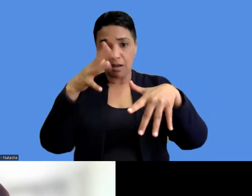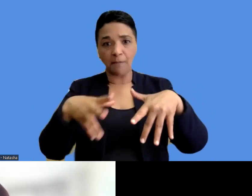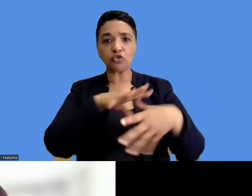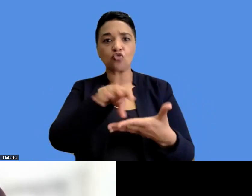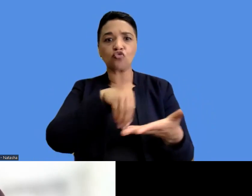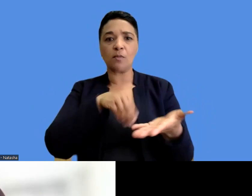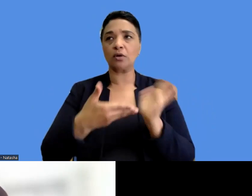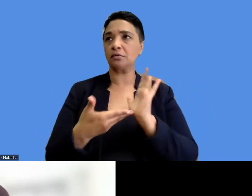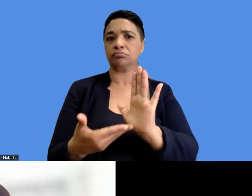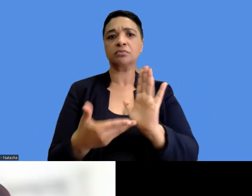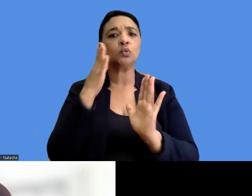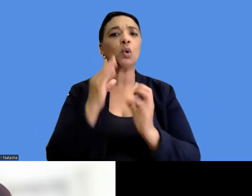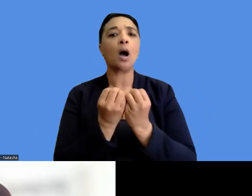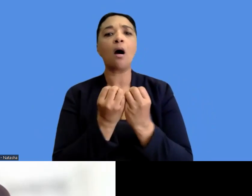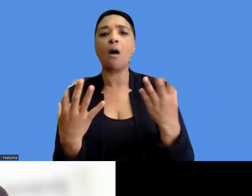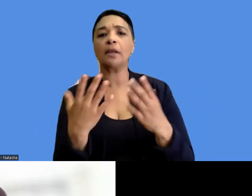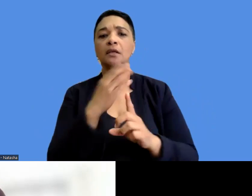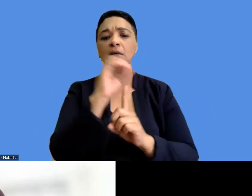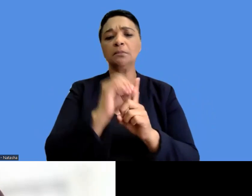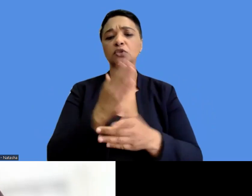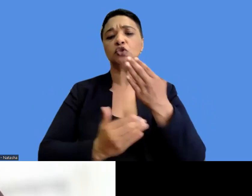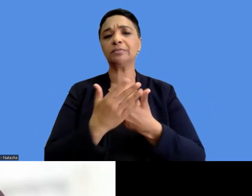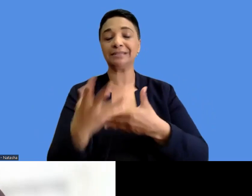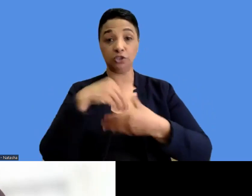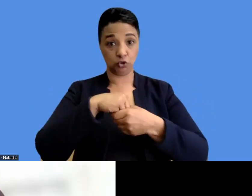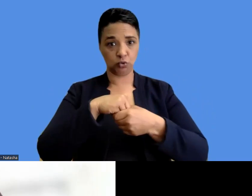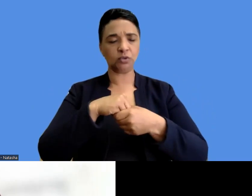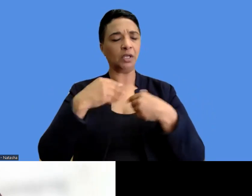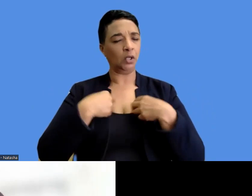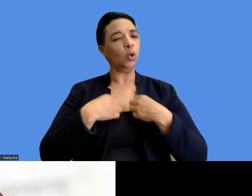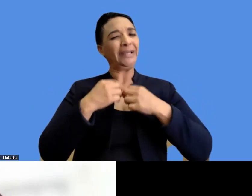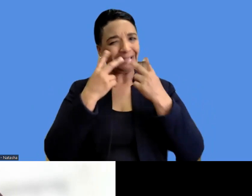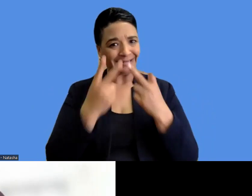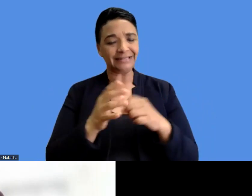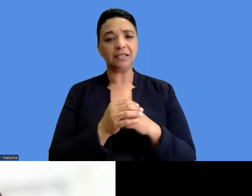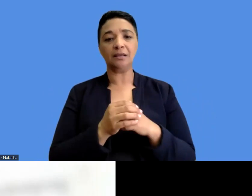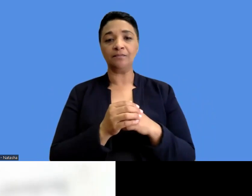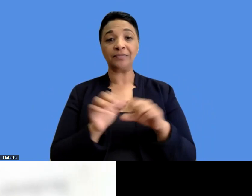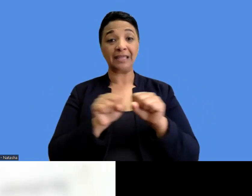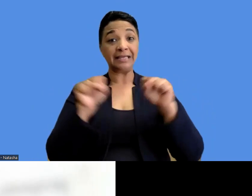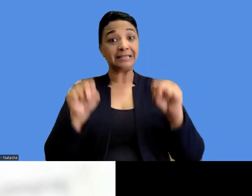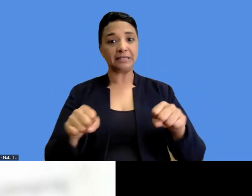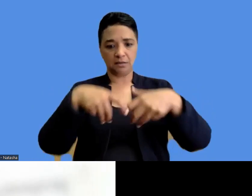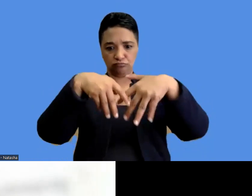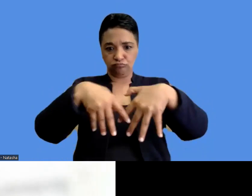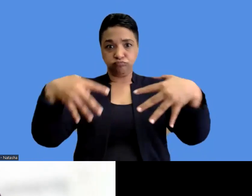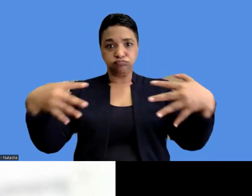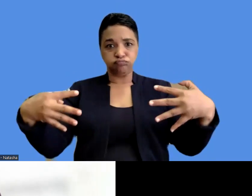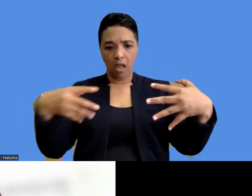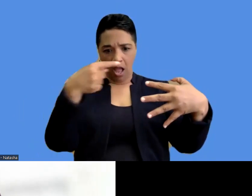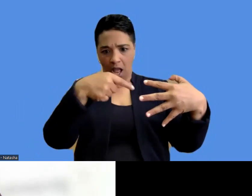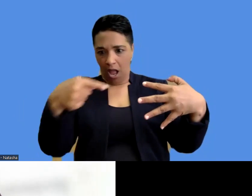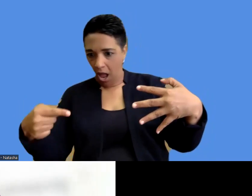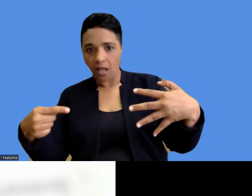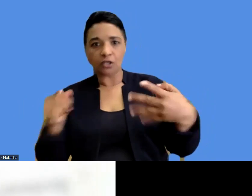one could say, systemic changes. And without systemic changes, disability inclusion will only remain a